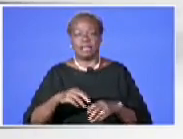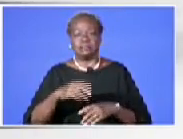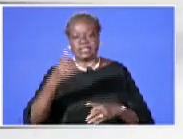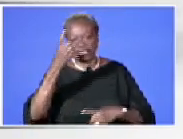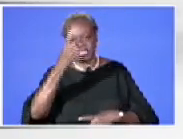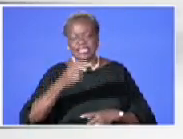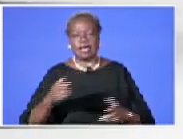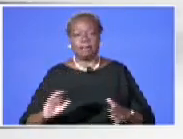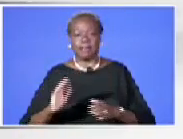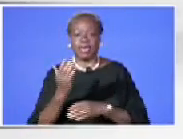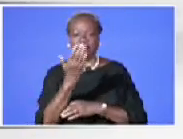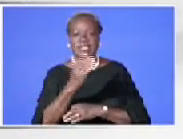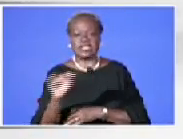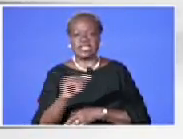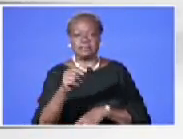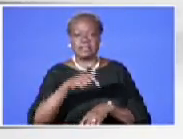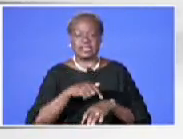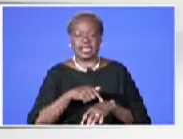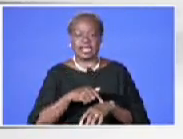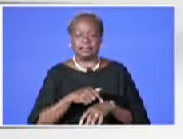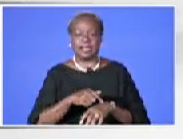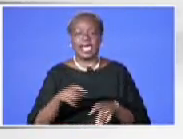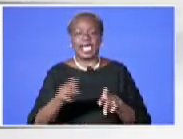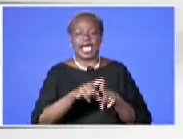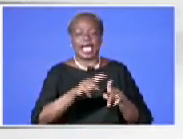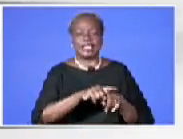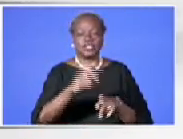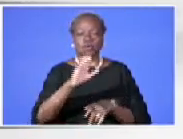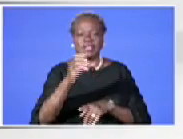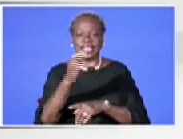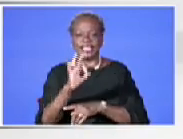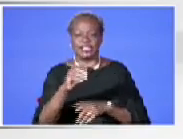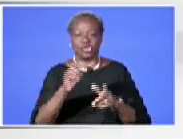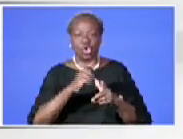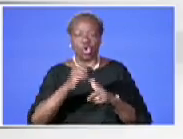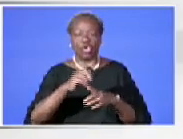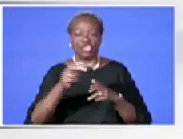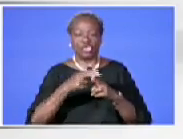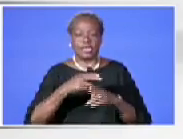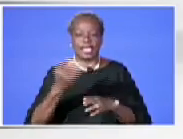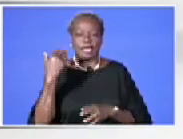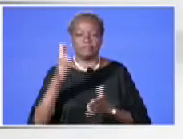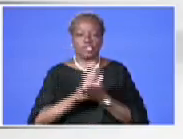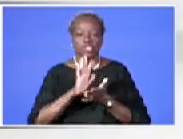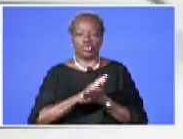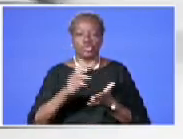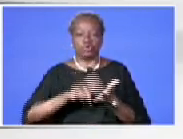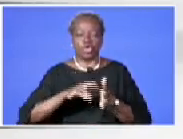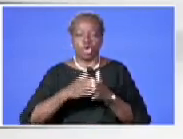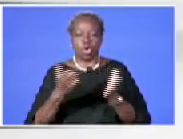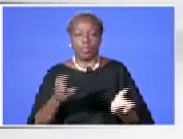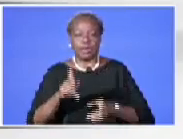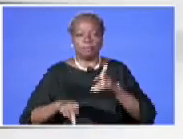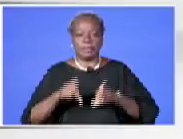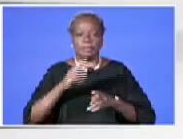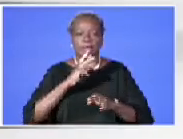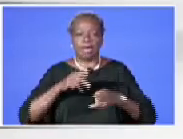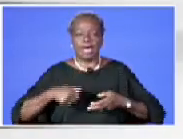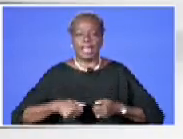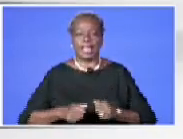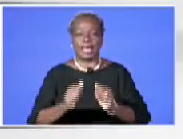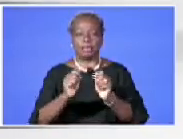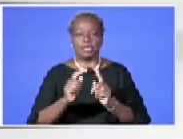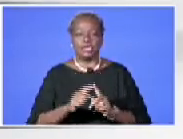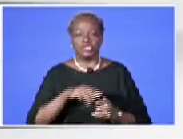as COVID-19 or occurring shortly after schools are reopened and people are allowed to mingle